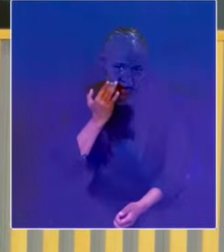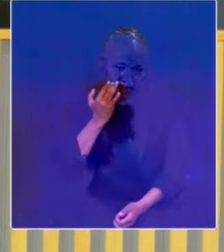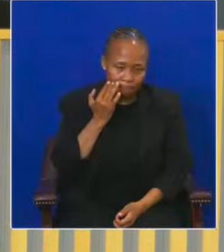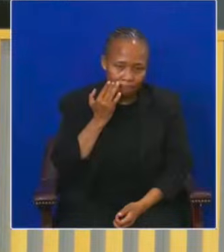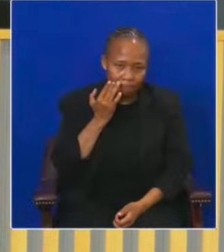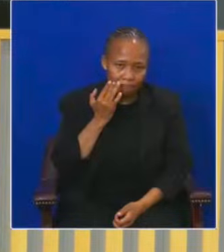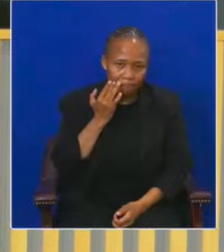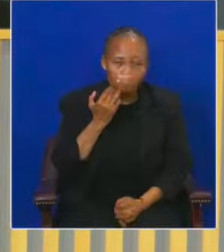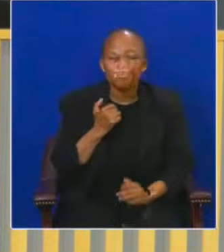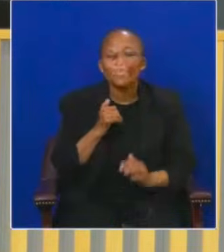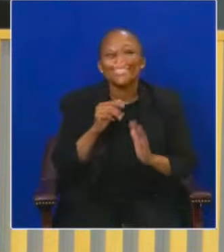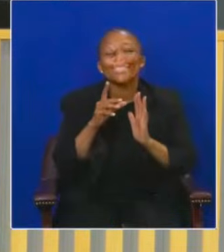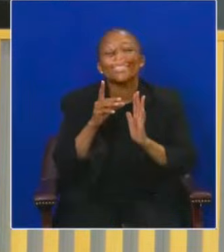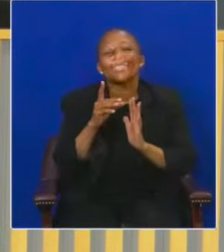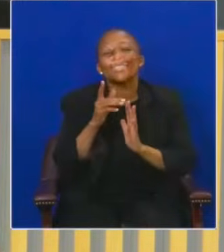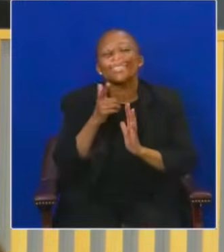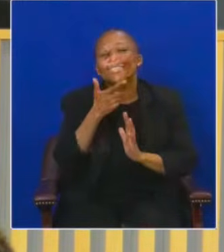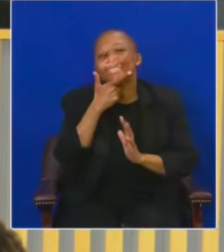December